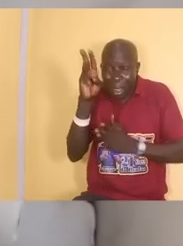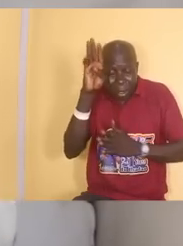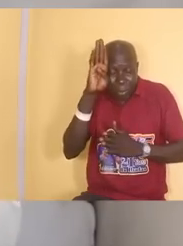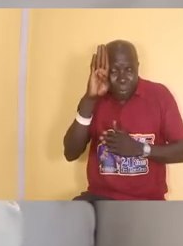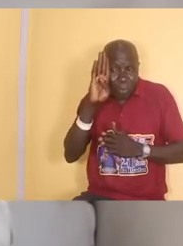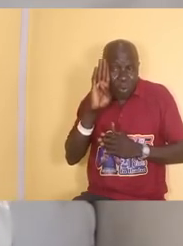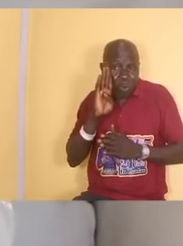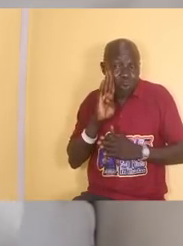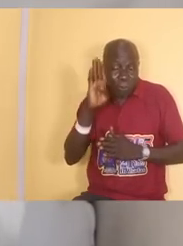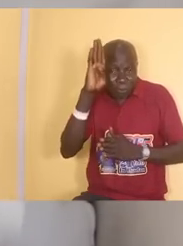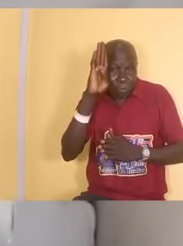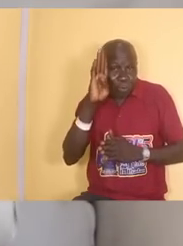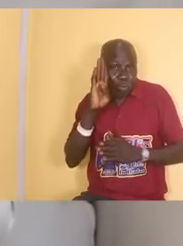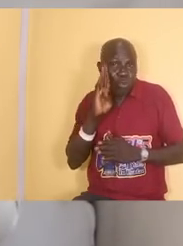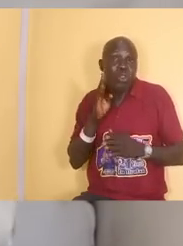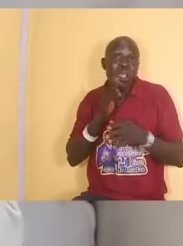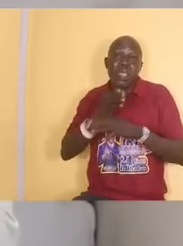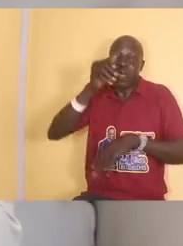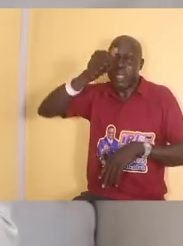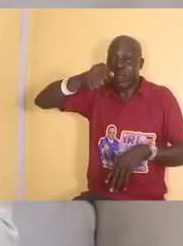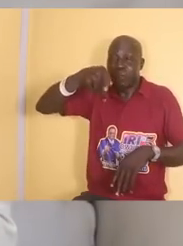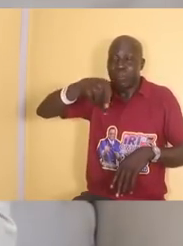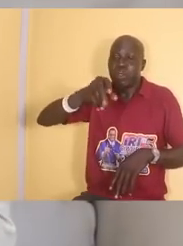been verified. They will not mark any other one.